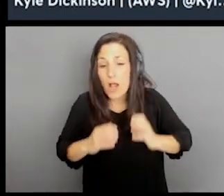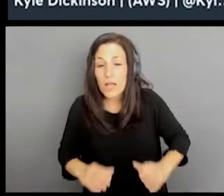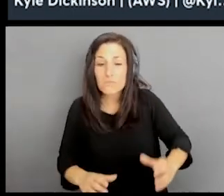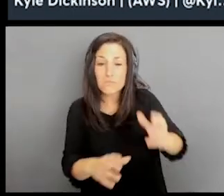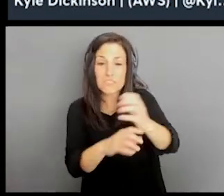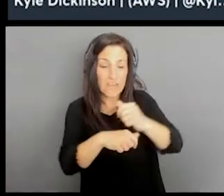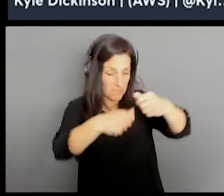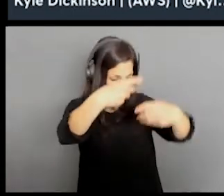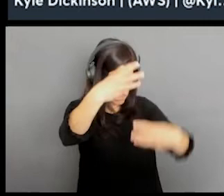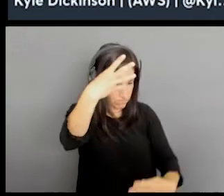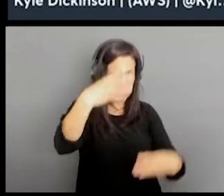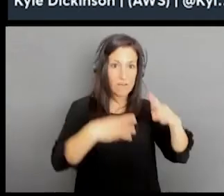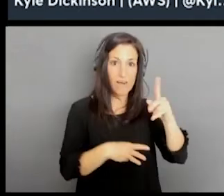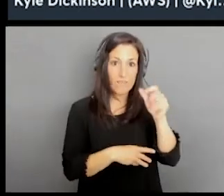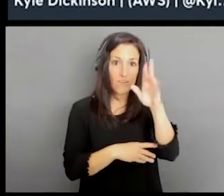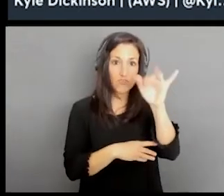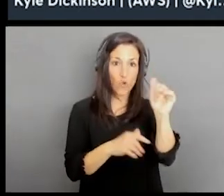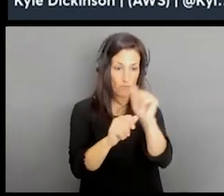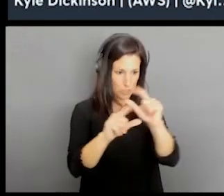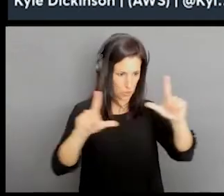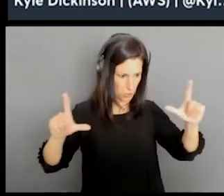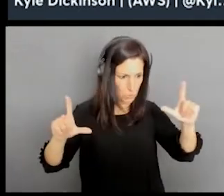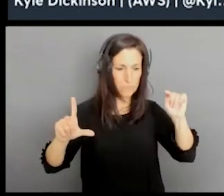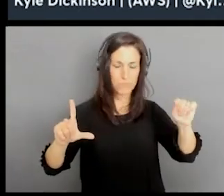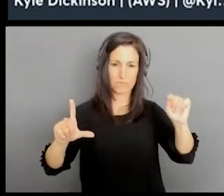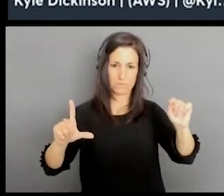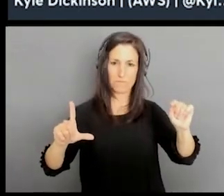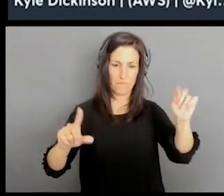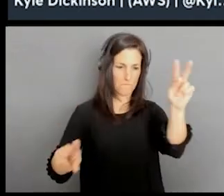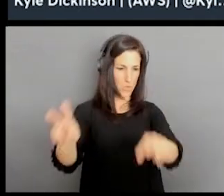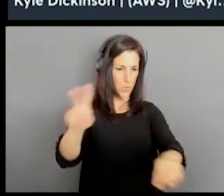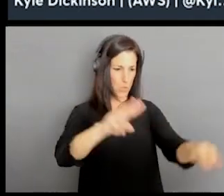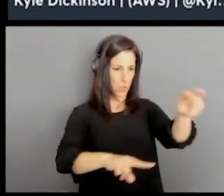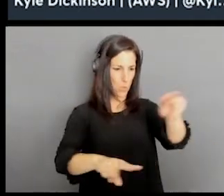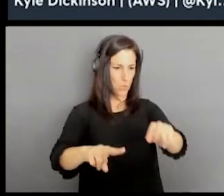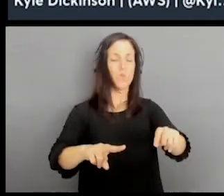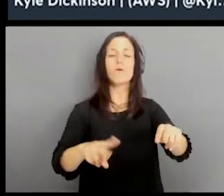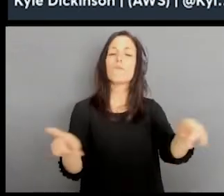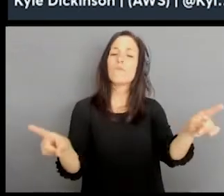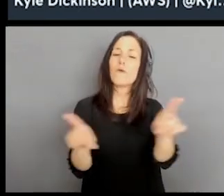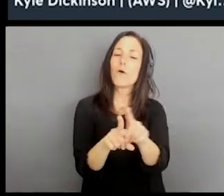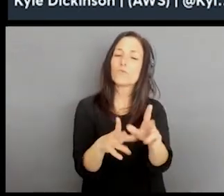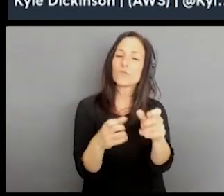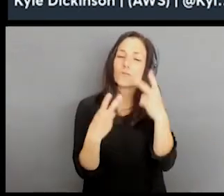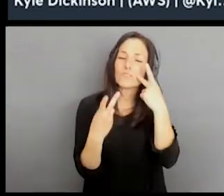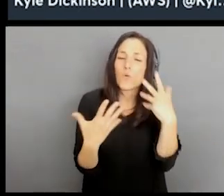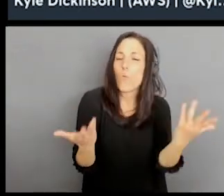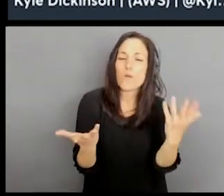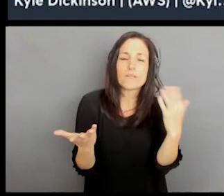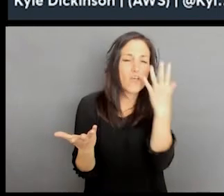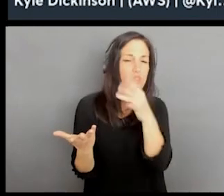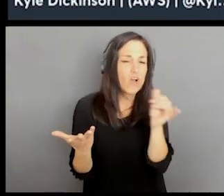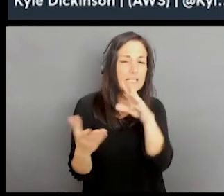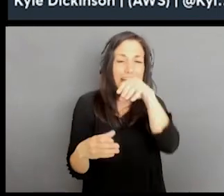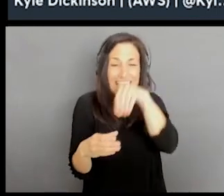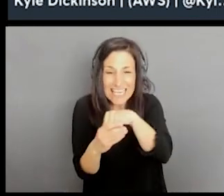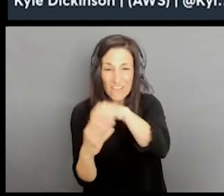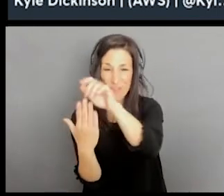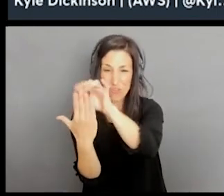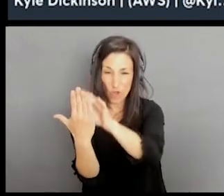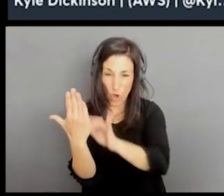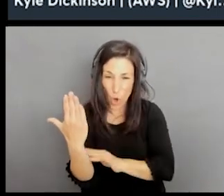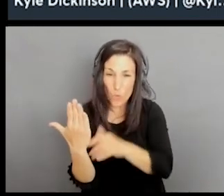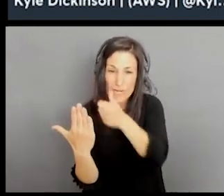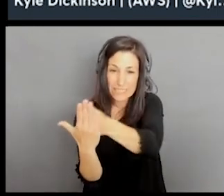out view also want to see what it looks like in the code. So now you can actually go to this .cs